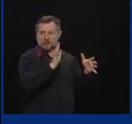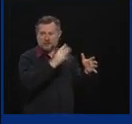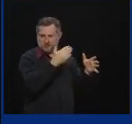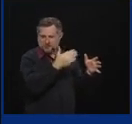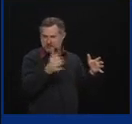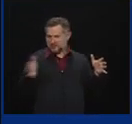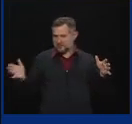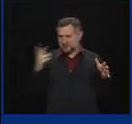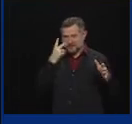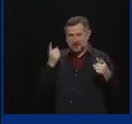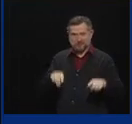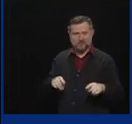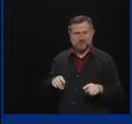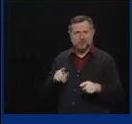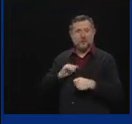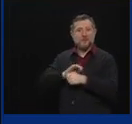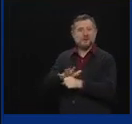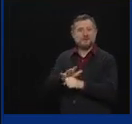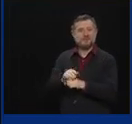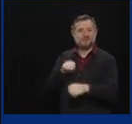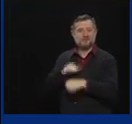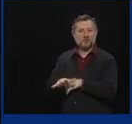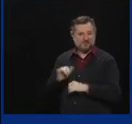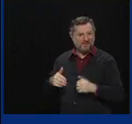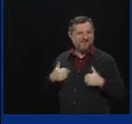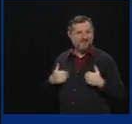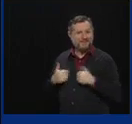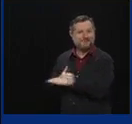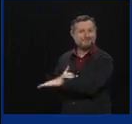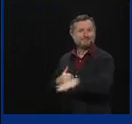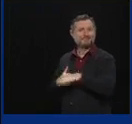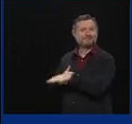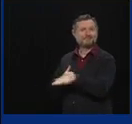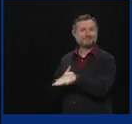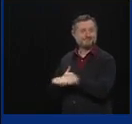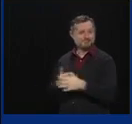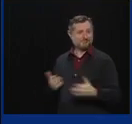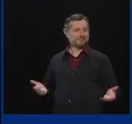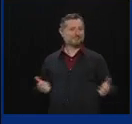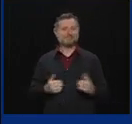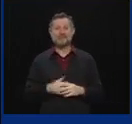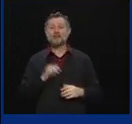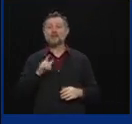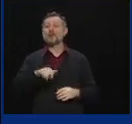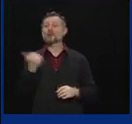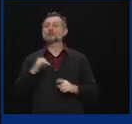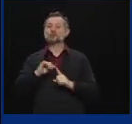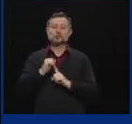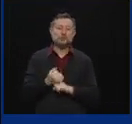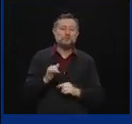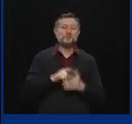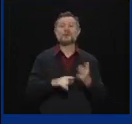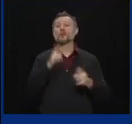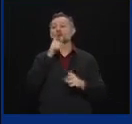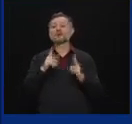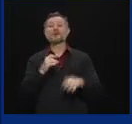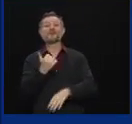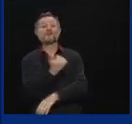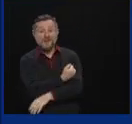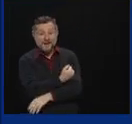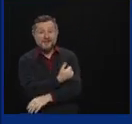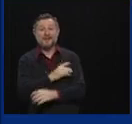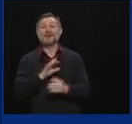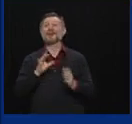having, the number of cases regarding young people now. Breakthroughs. This is very troubling.